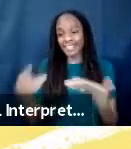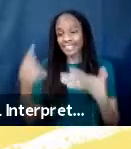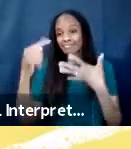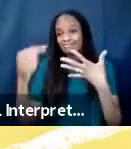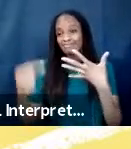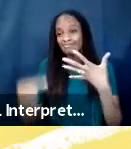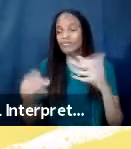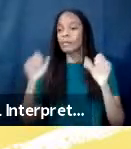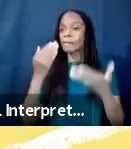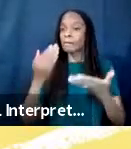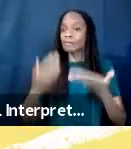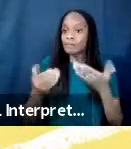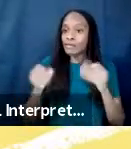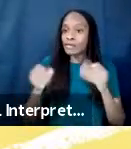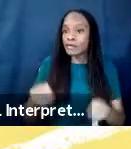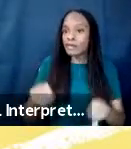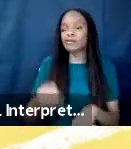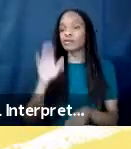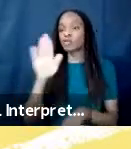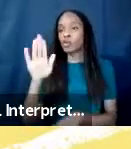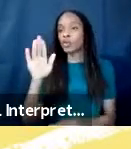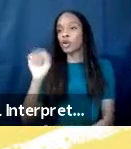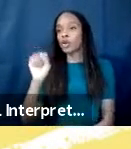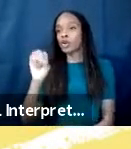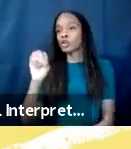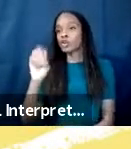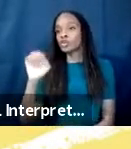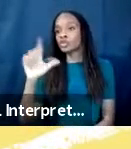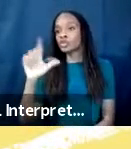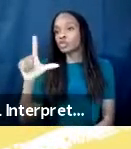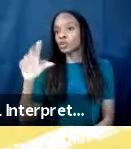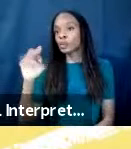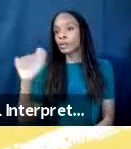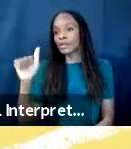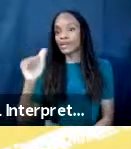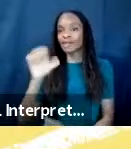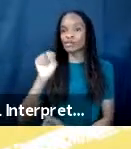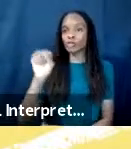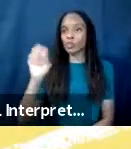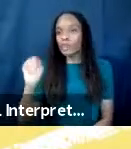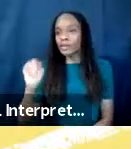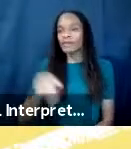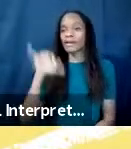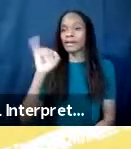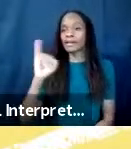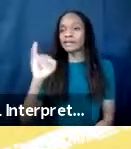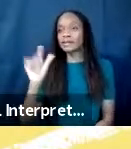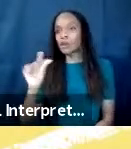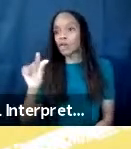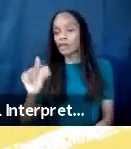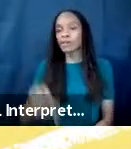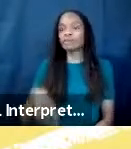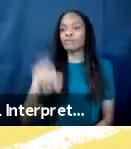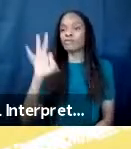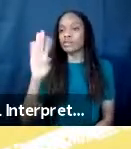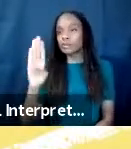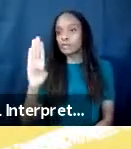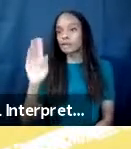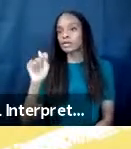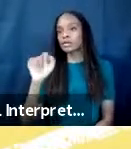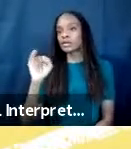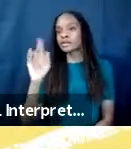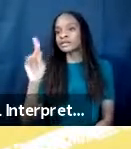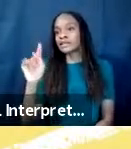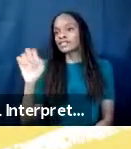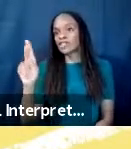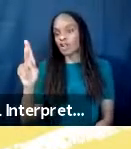could be your social media, it could be your Instagram or your Facebook or your TikTok. It could also be,